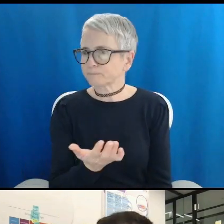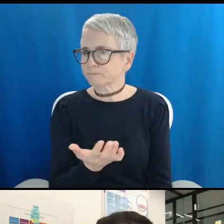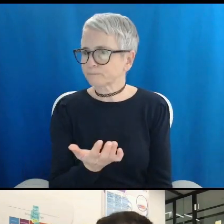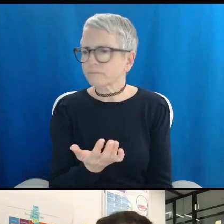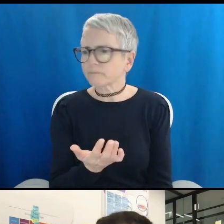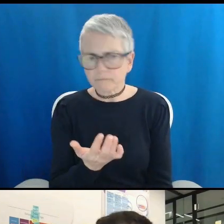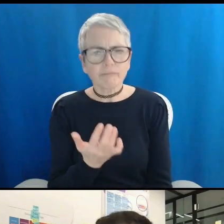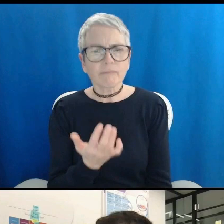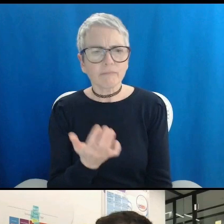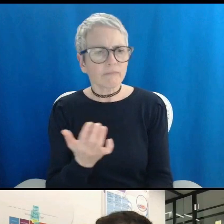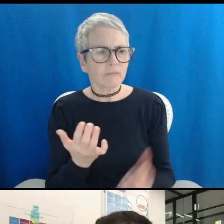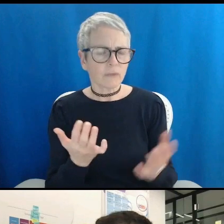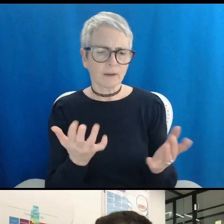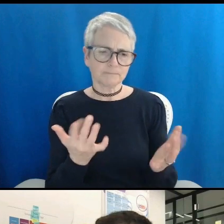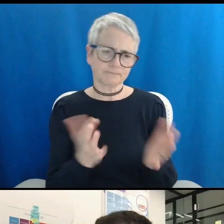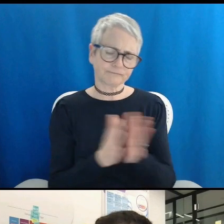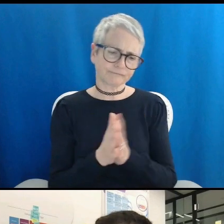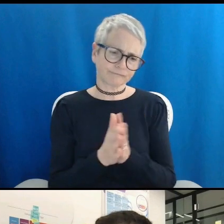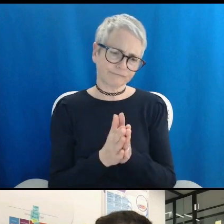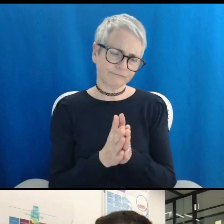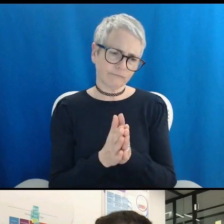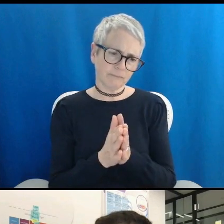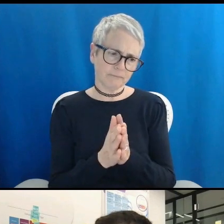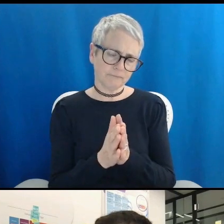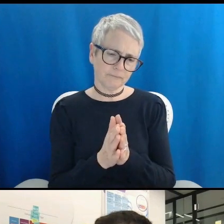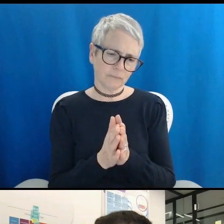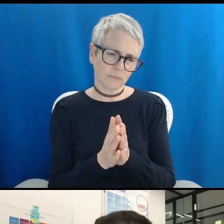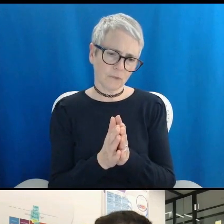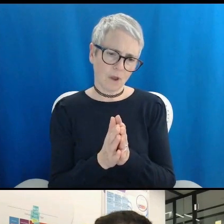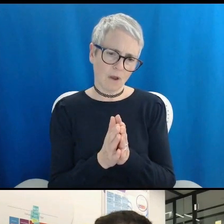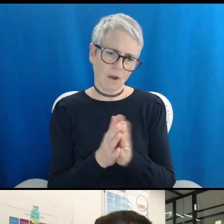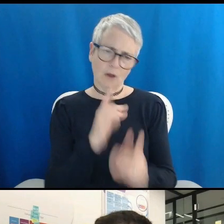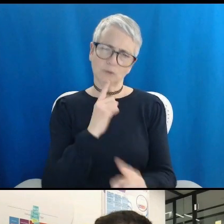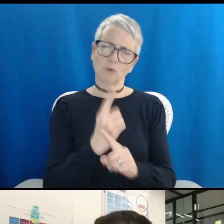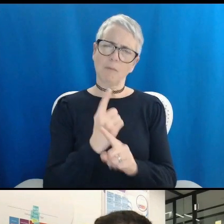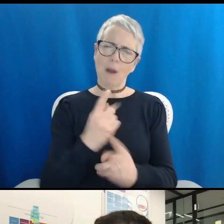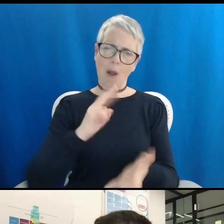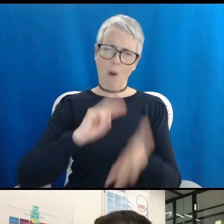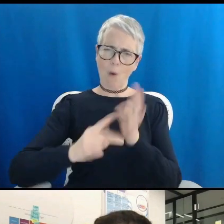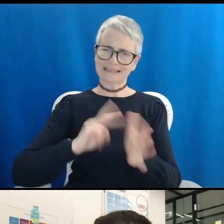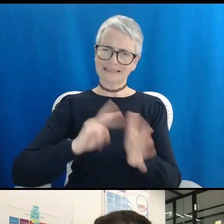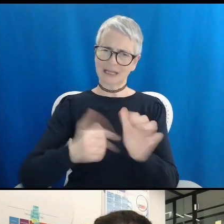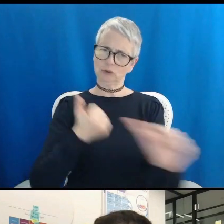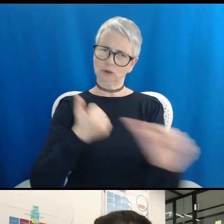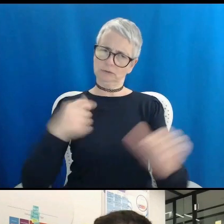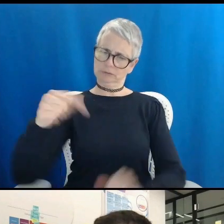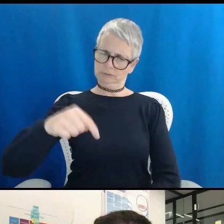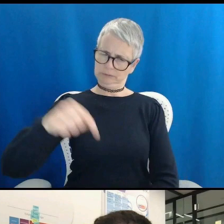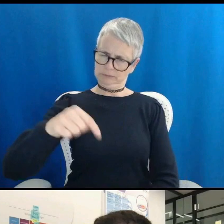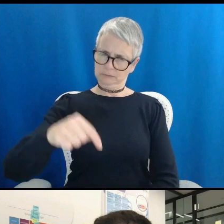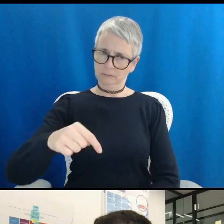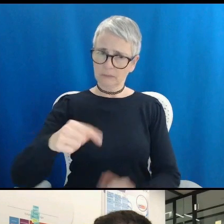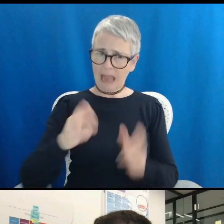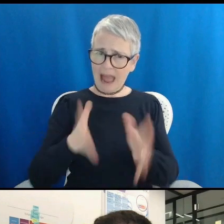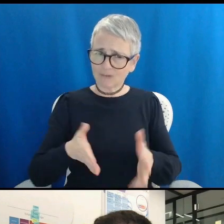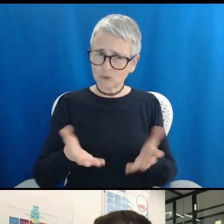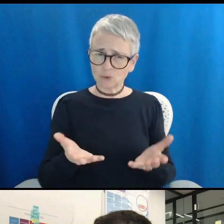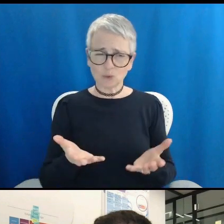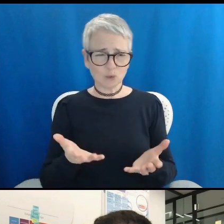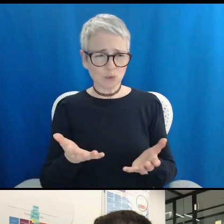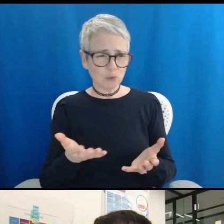do you think that is? You know, do we need to have specific numbers and show particular